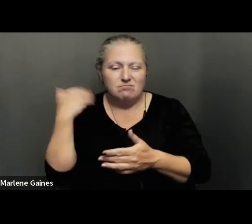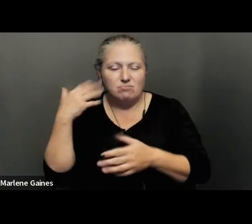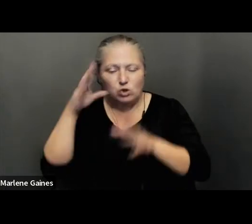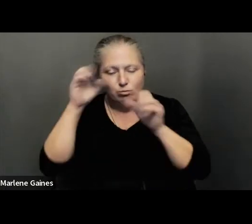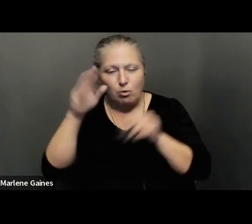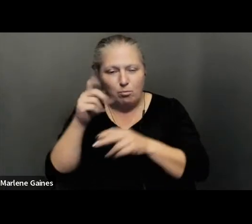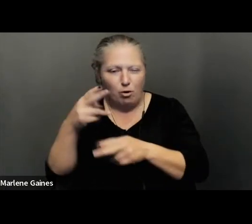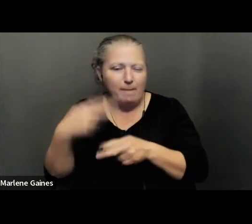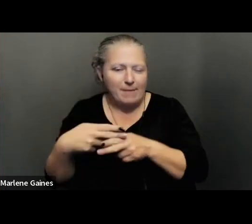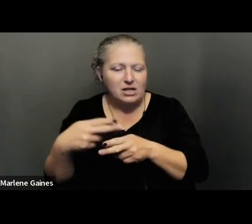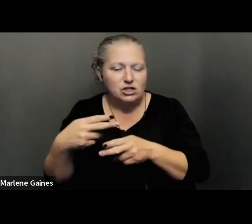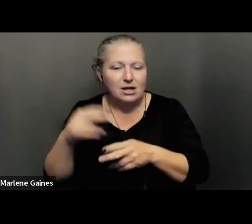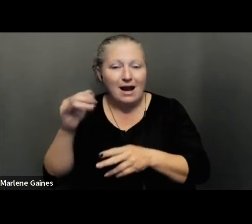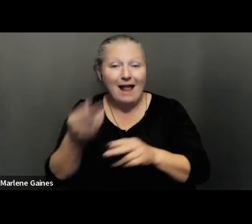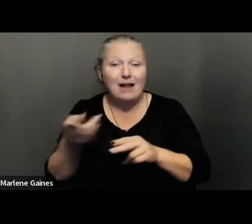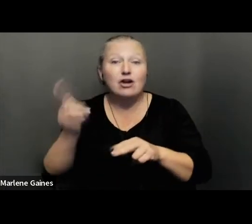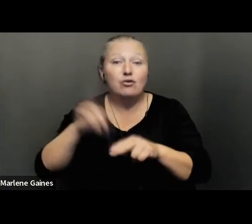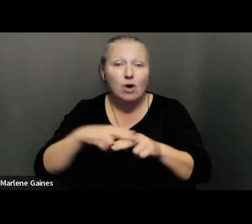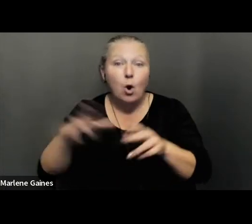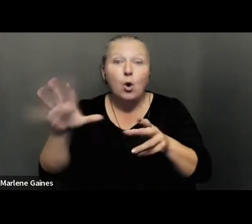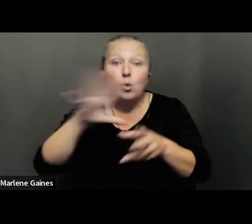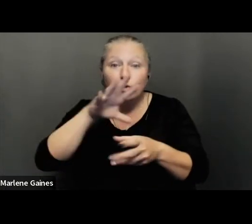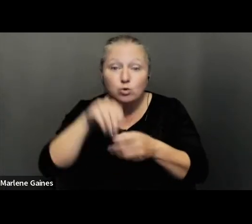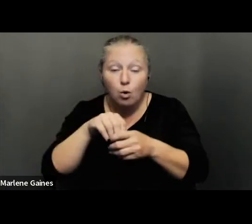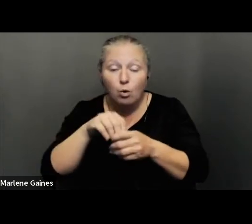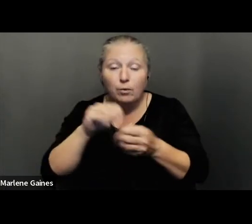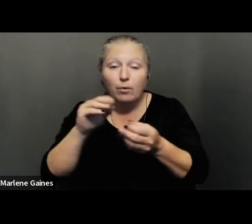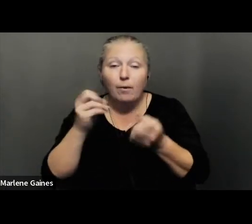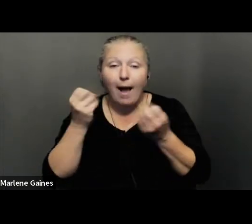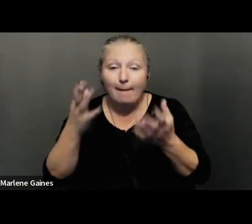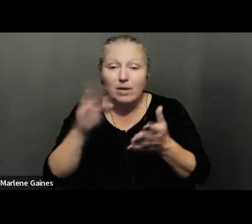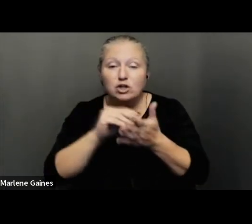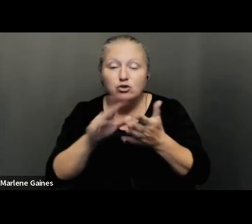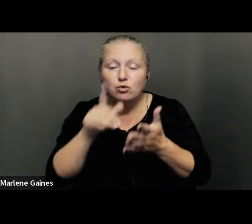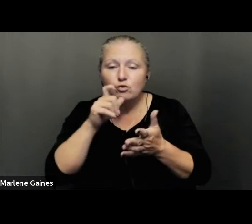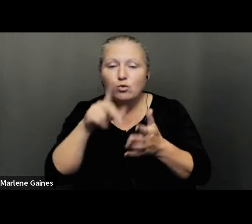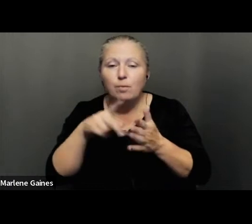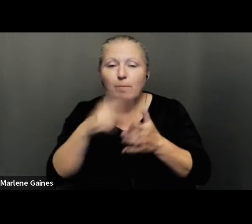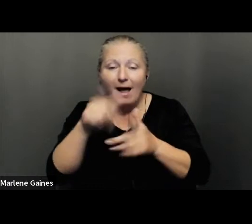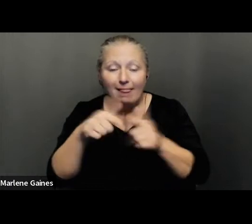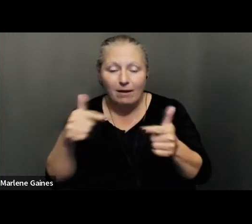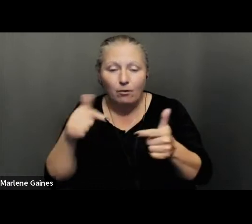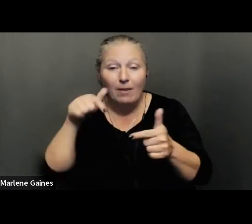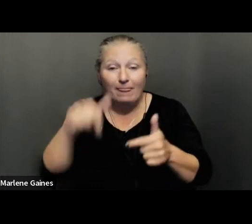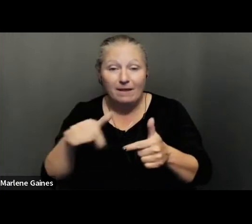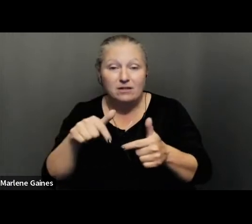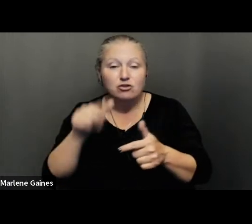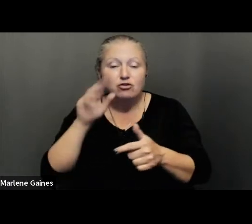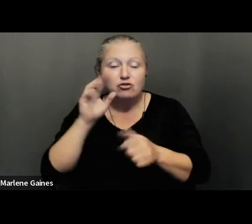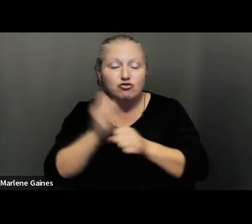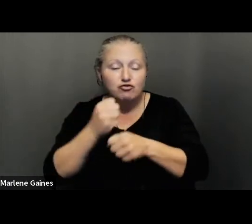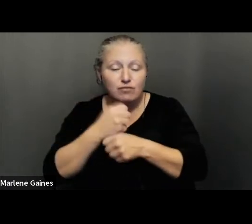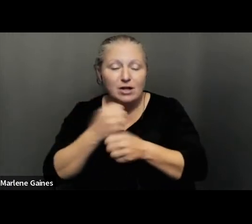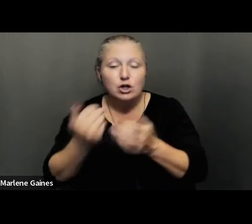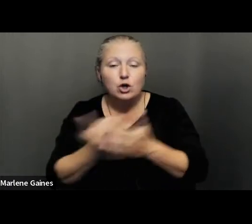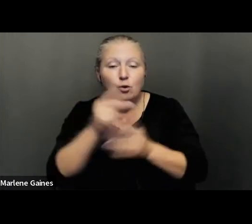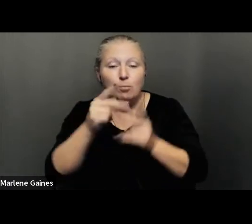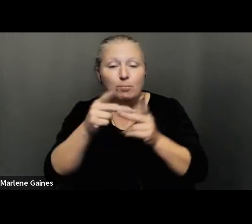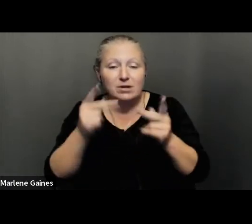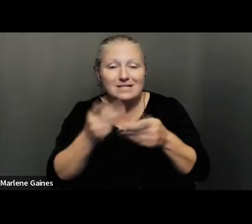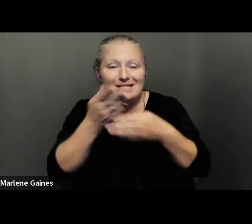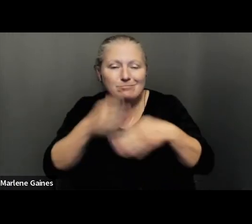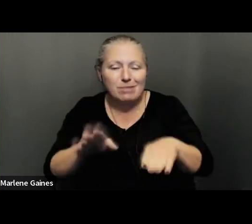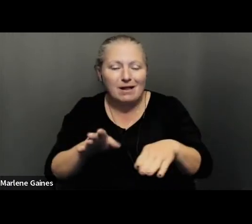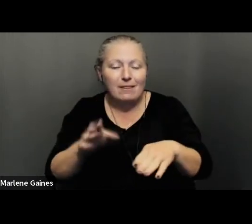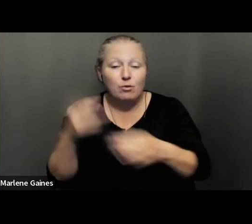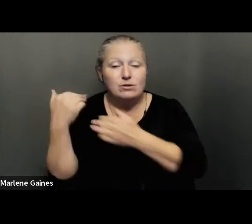Booker, as well as the increase in the total number of bilingual students, this redesign creates a new position that will split the growing